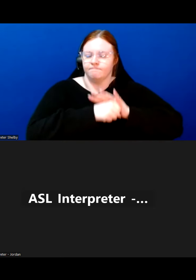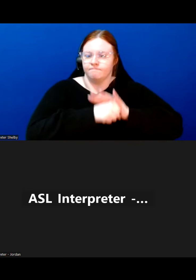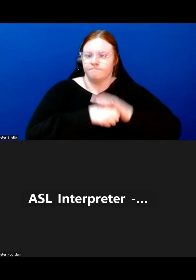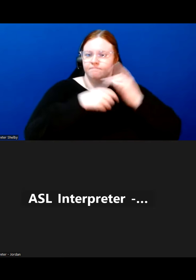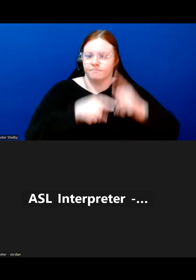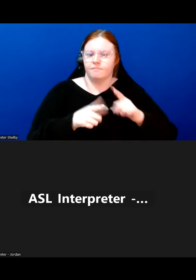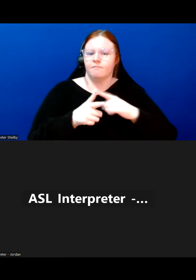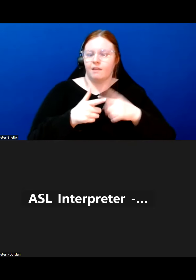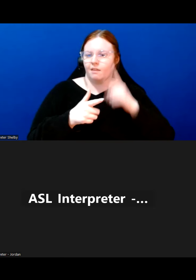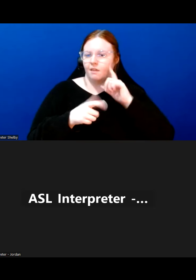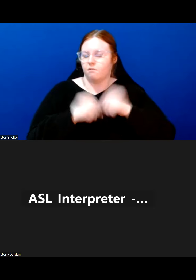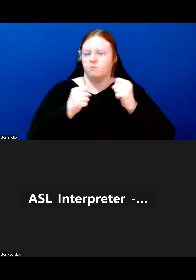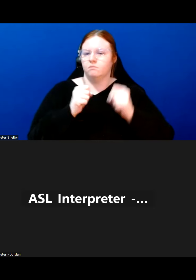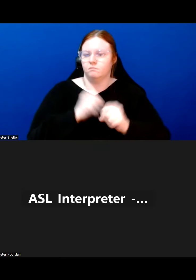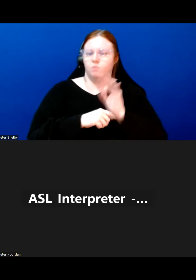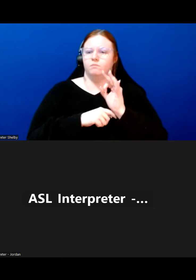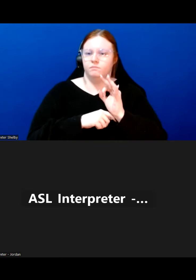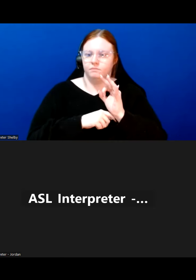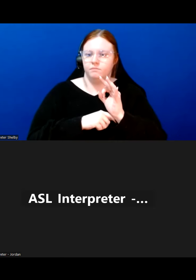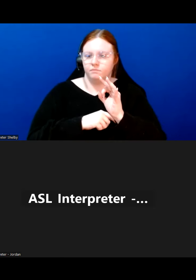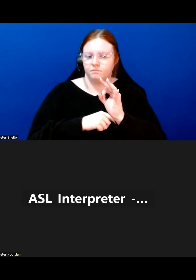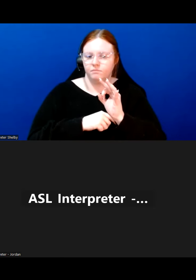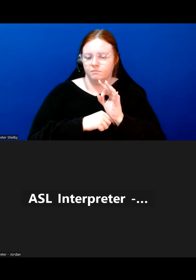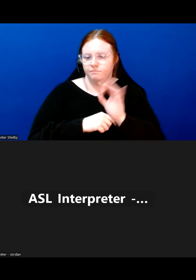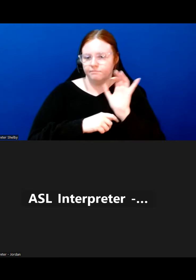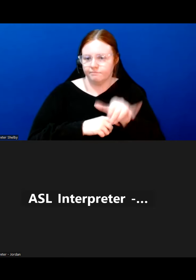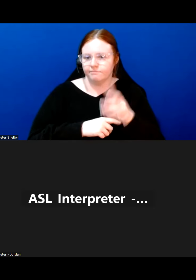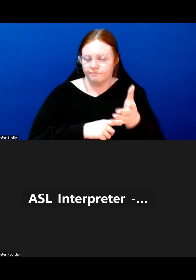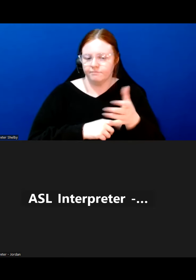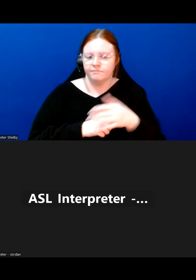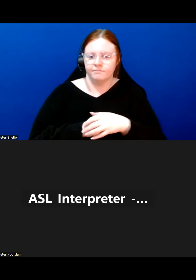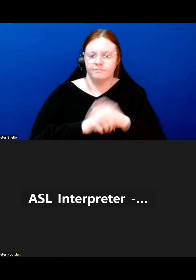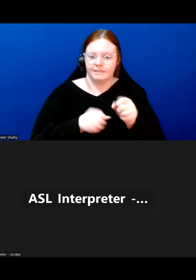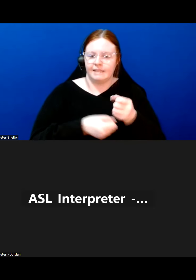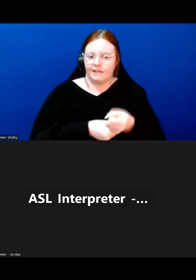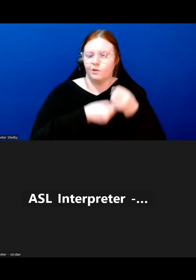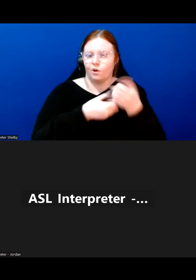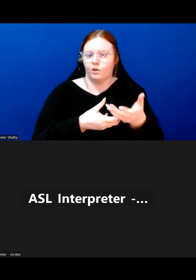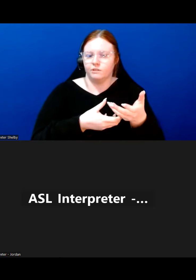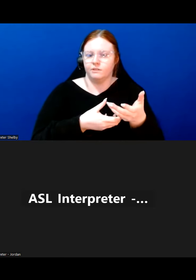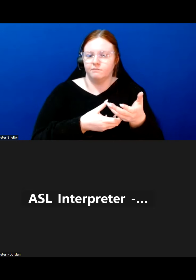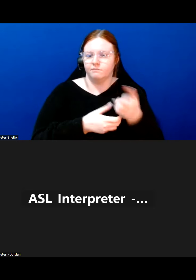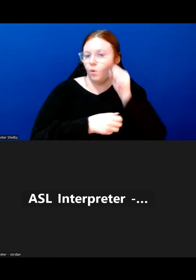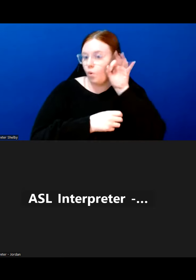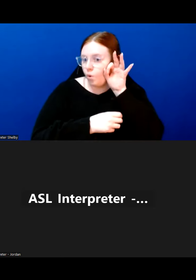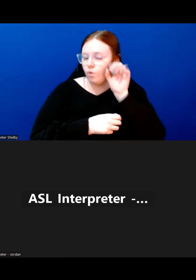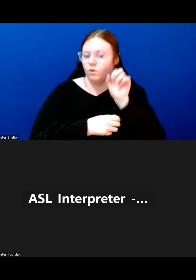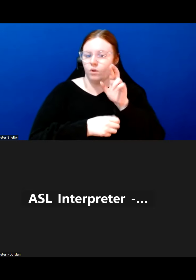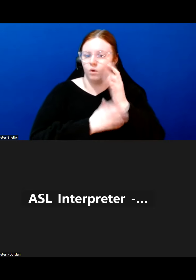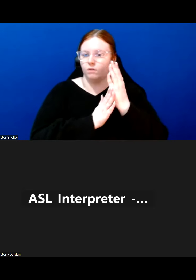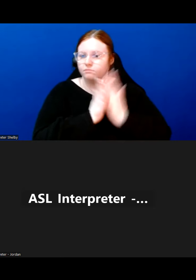there and it ruptures and comes out through the eardrum. That can cause a hole or a